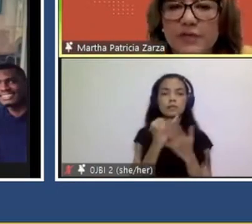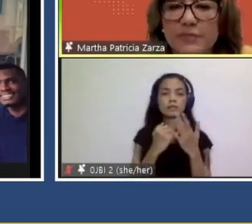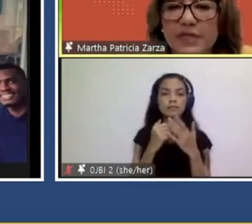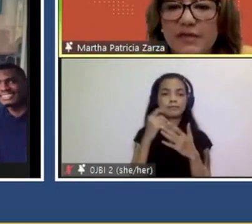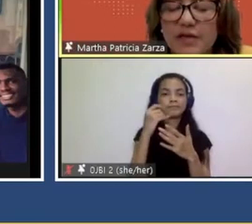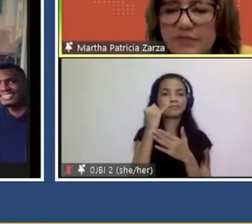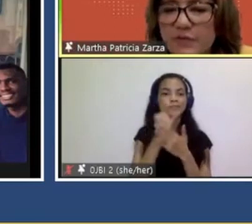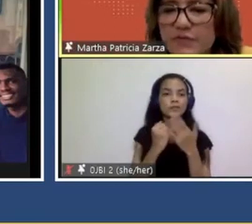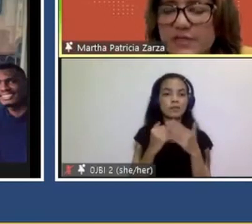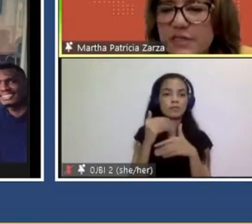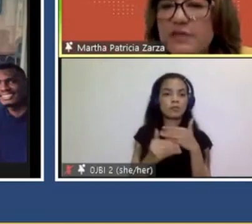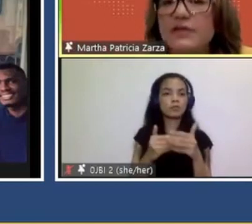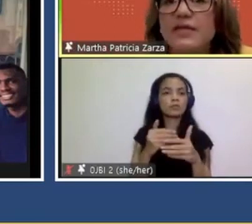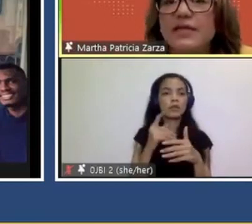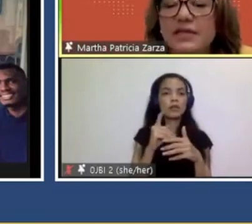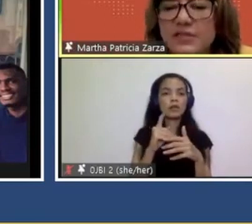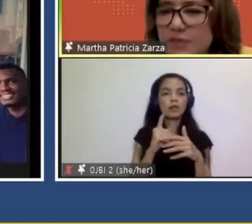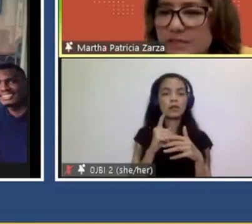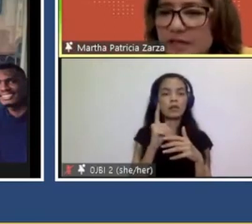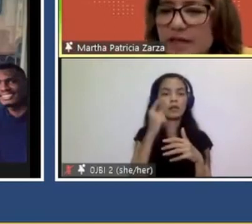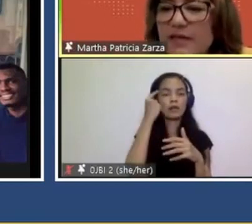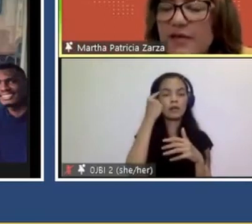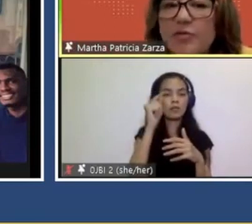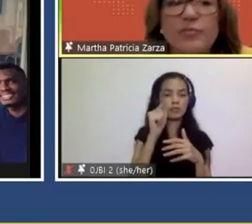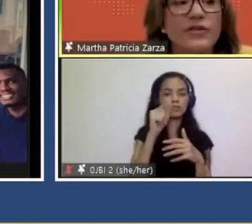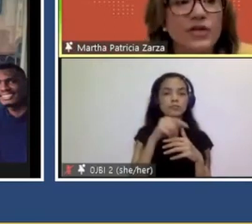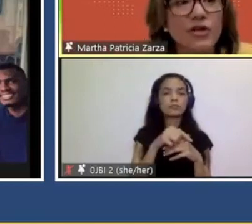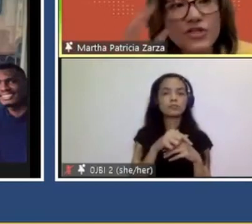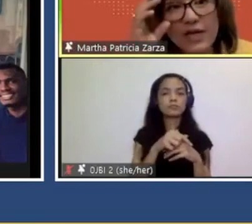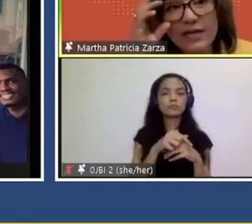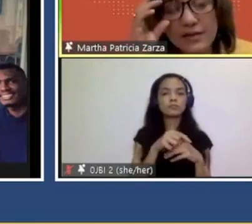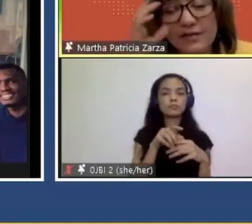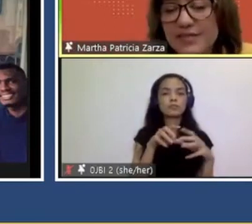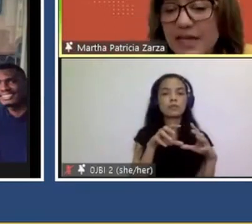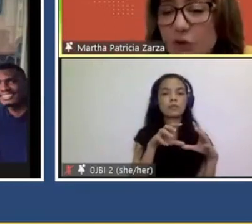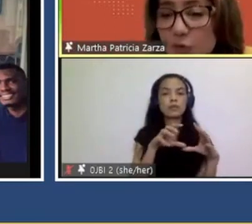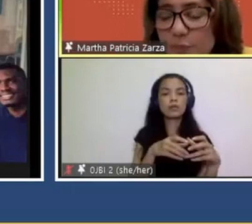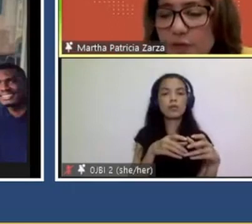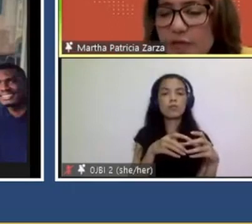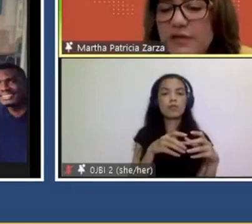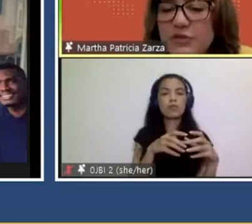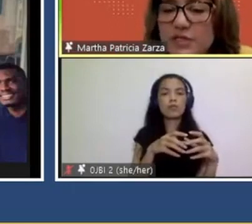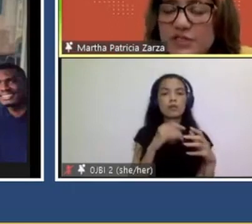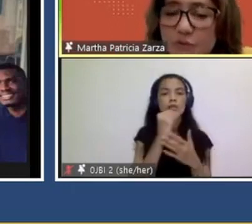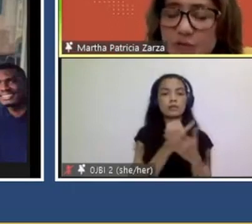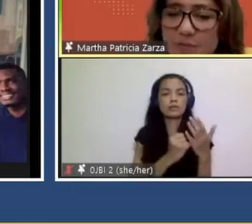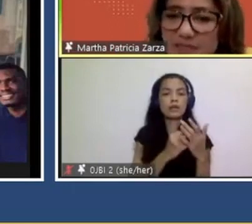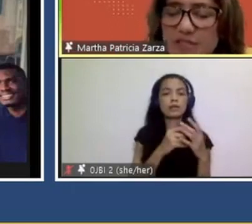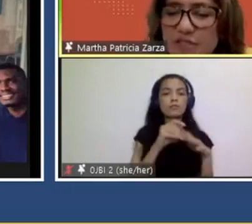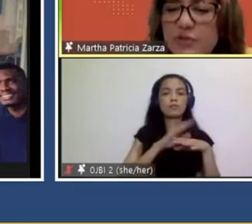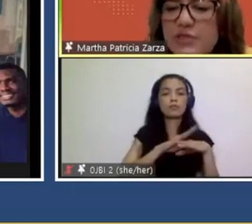of the Cranfield University. This was the multicultural design group. These